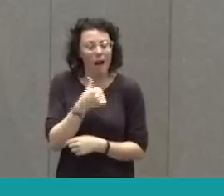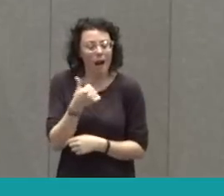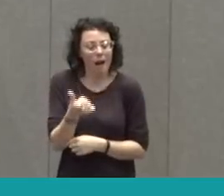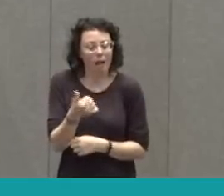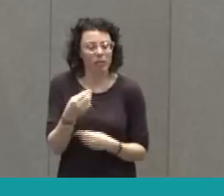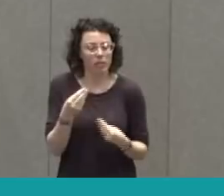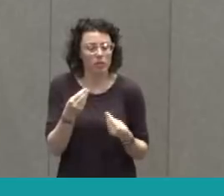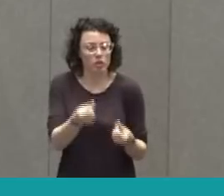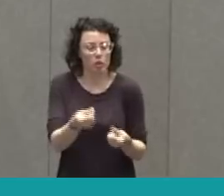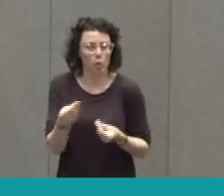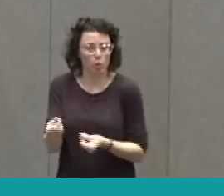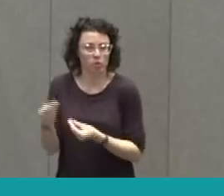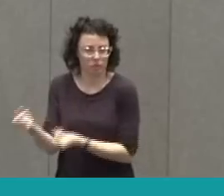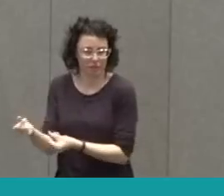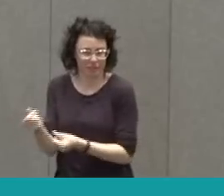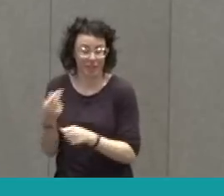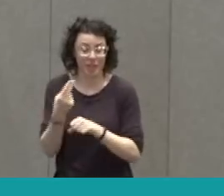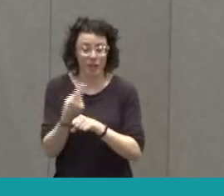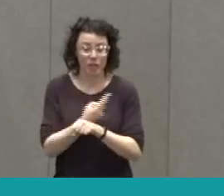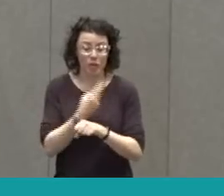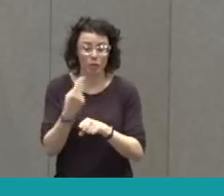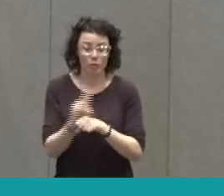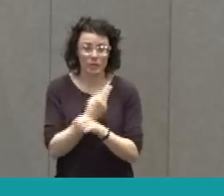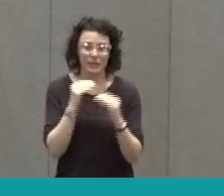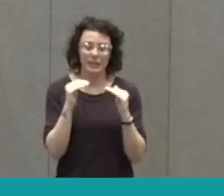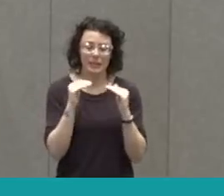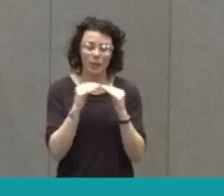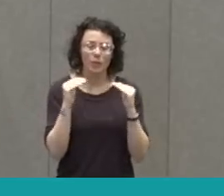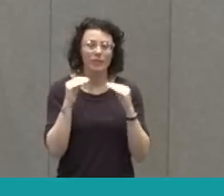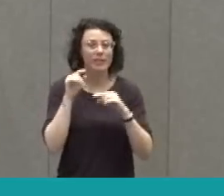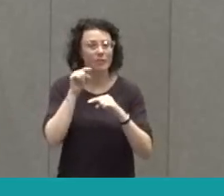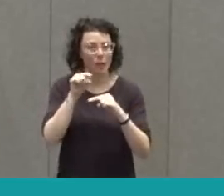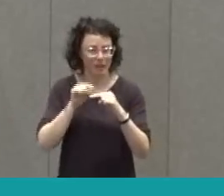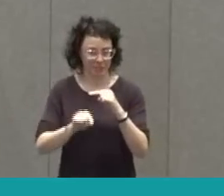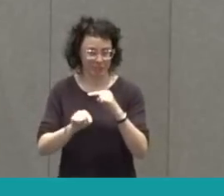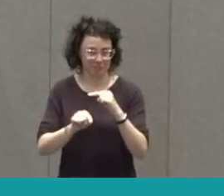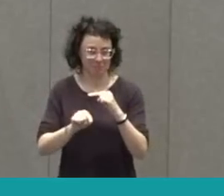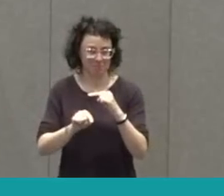using different equivalent fractions.